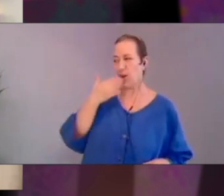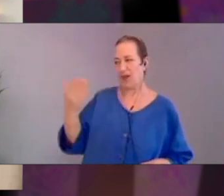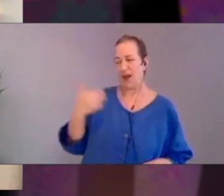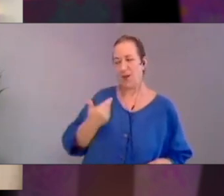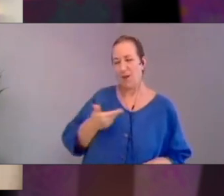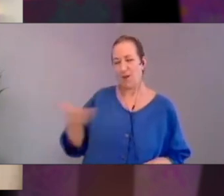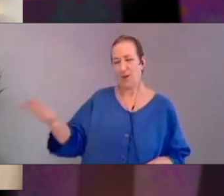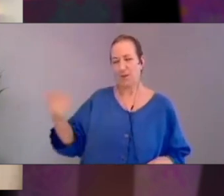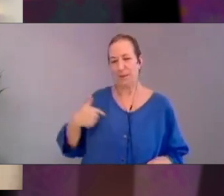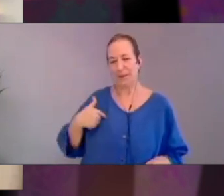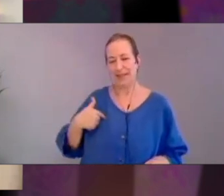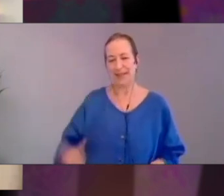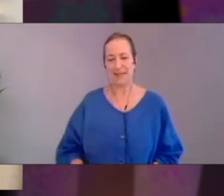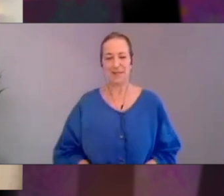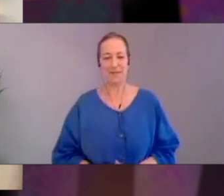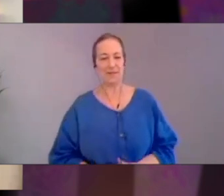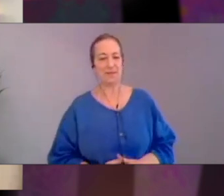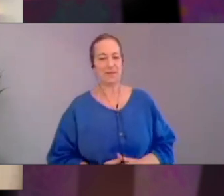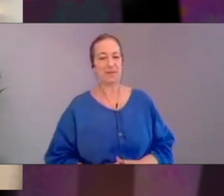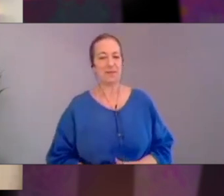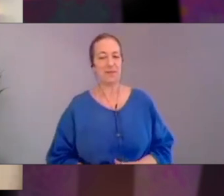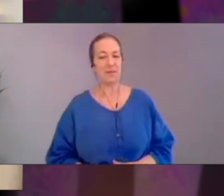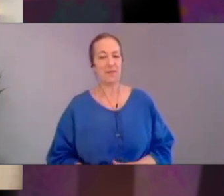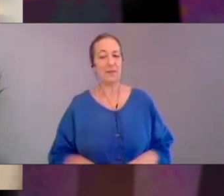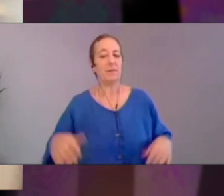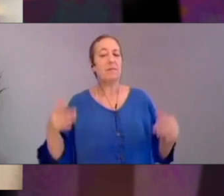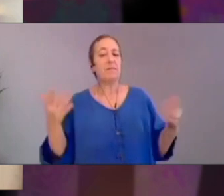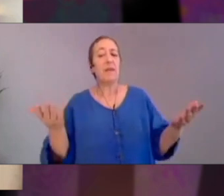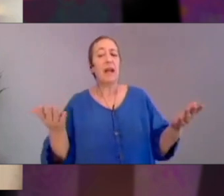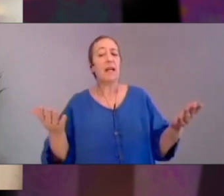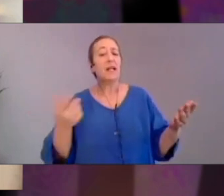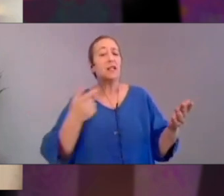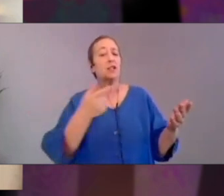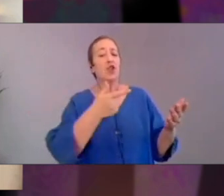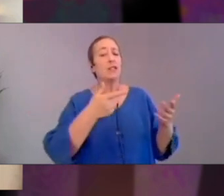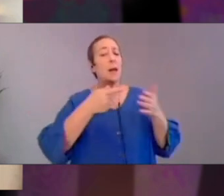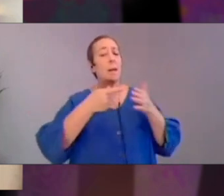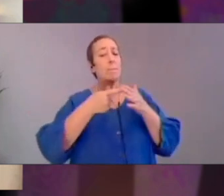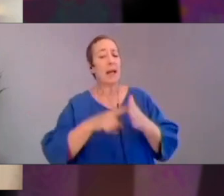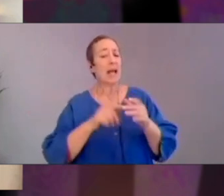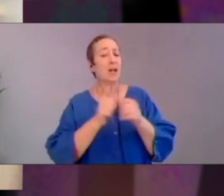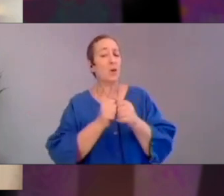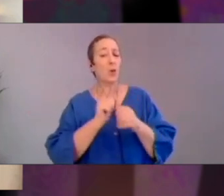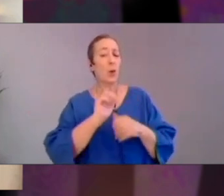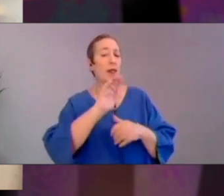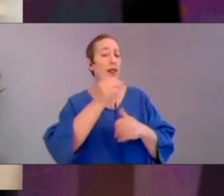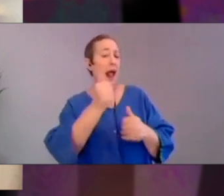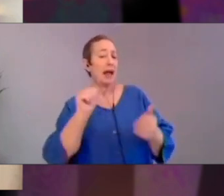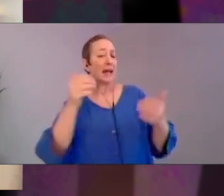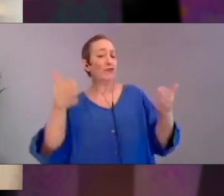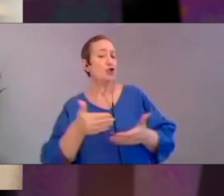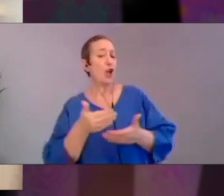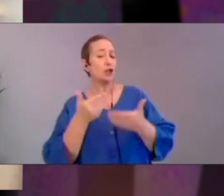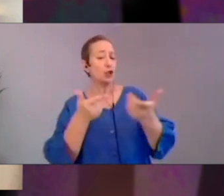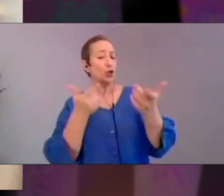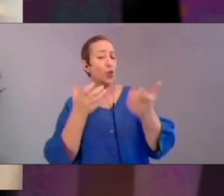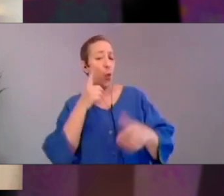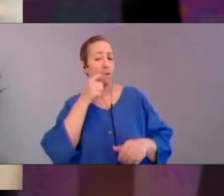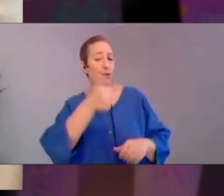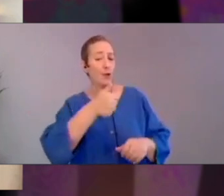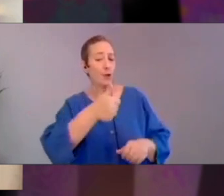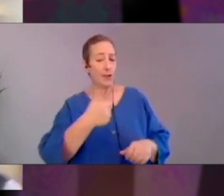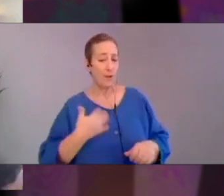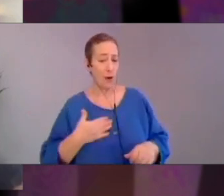me. So if we could just begin with whatever type of introduction of yourself you'd like to do for us, I'd greatly appreciate